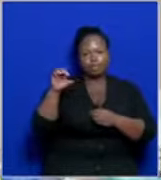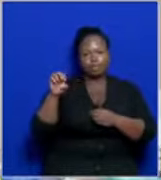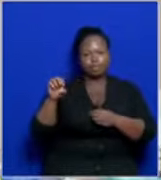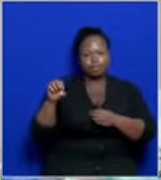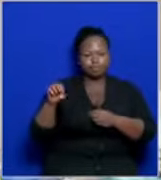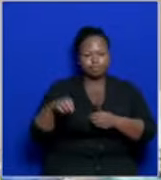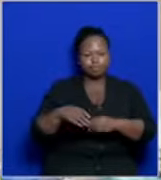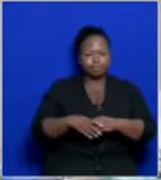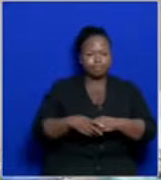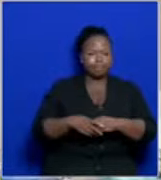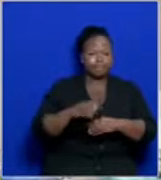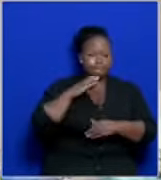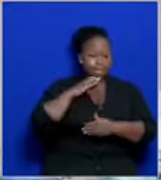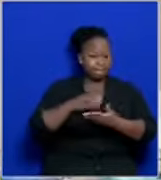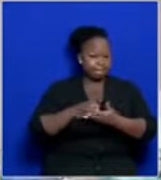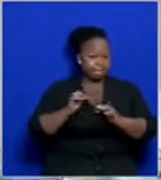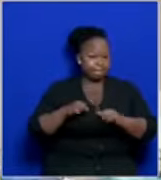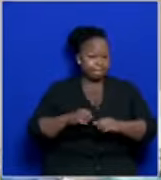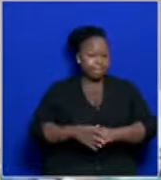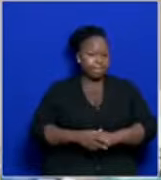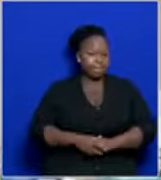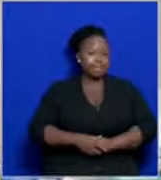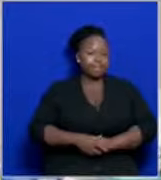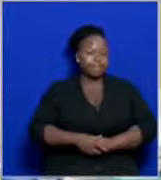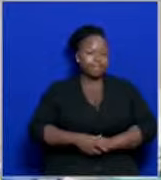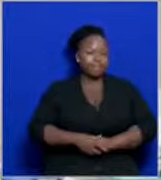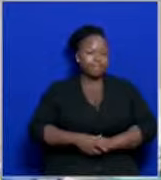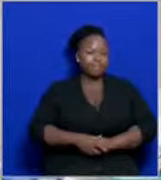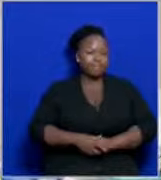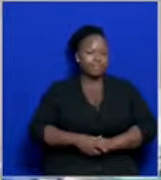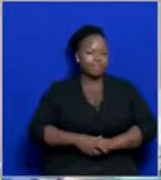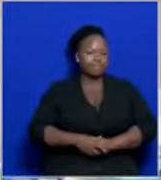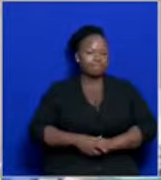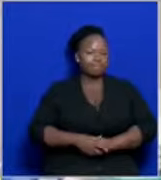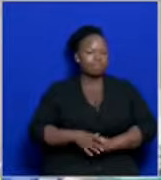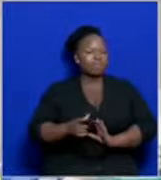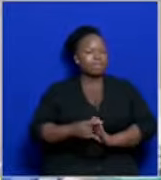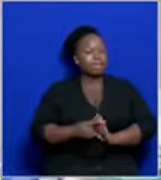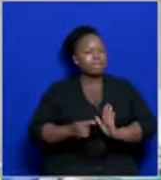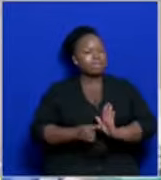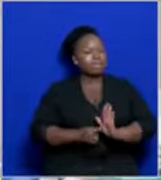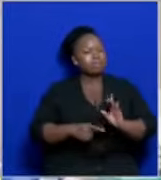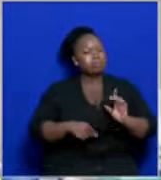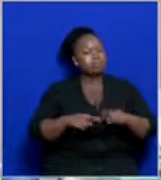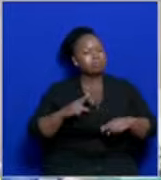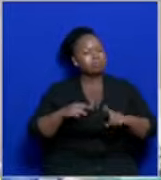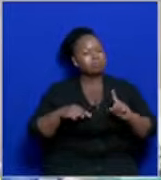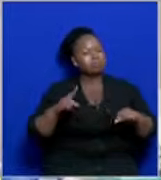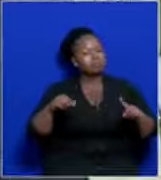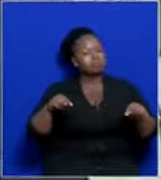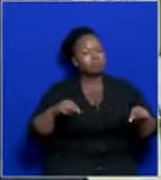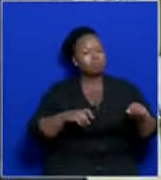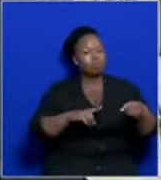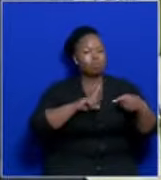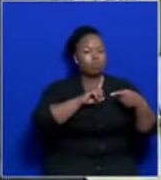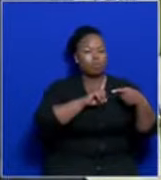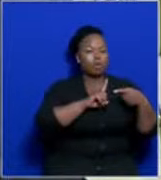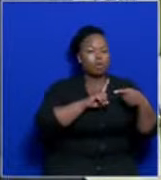me, they range in date from the 1st of August 2022,